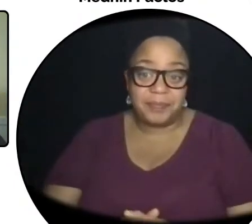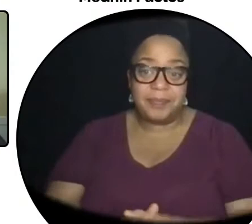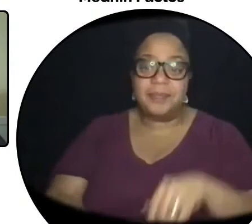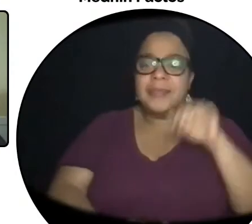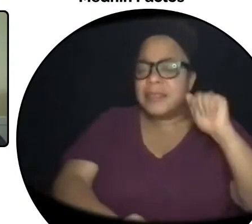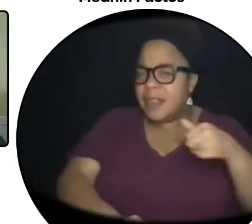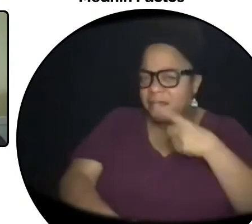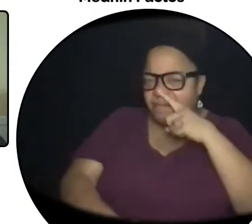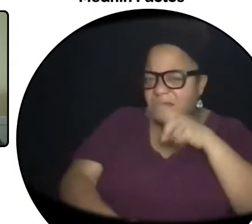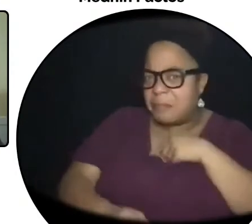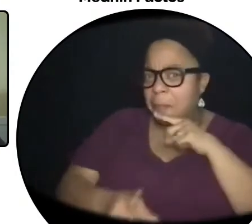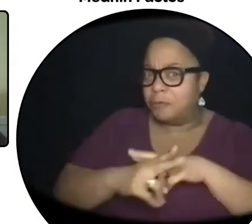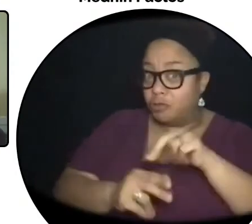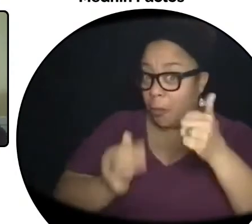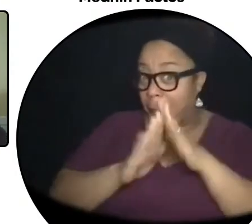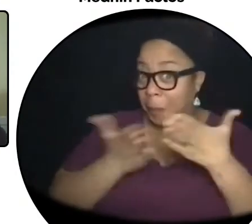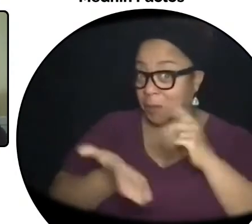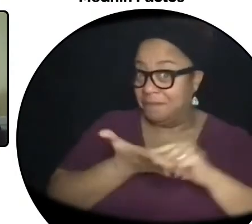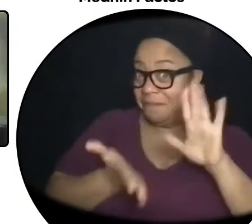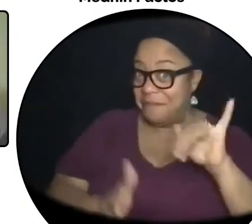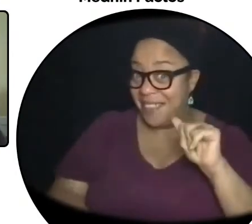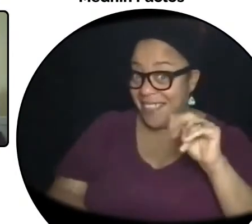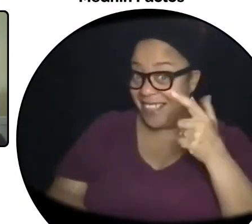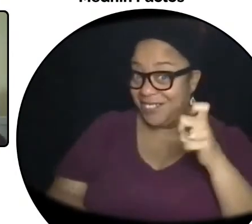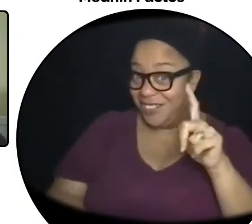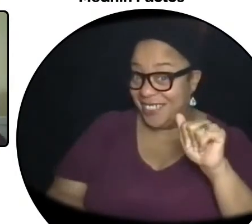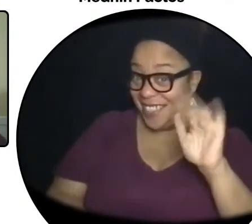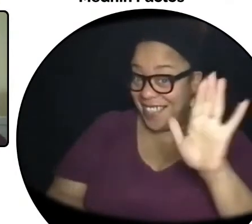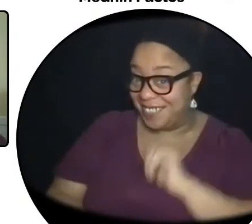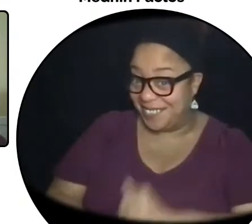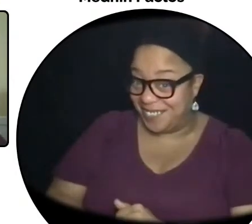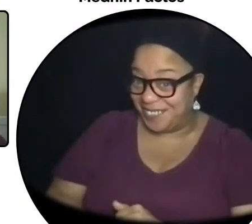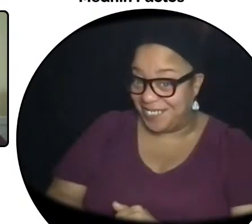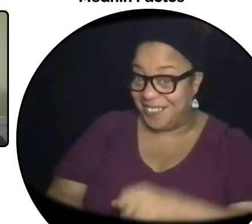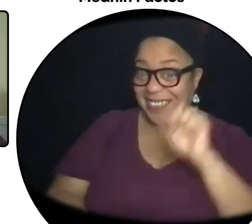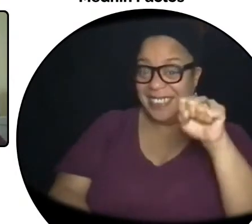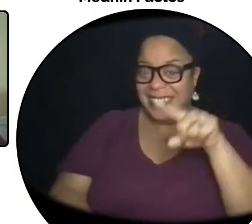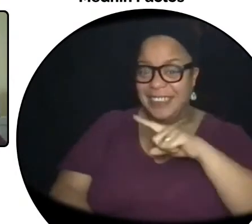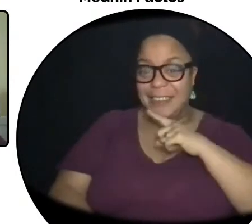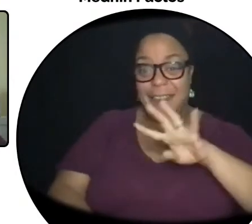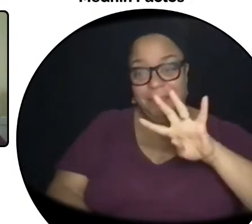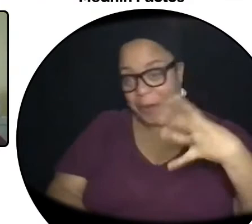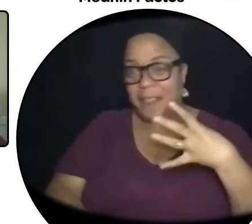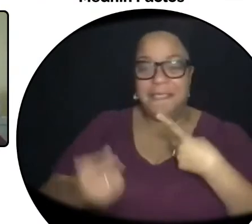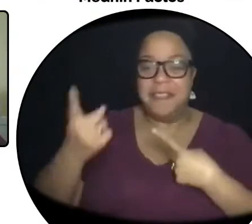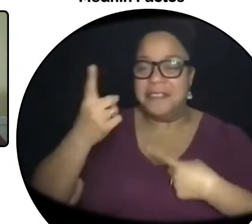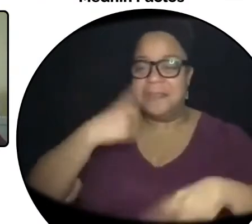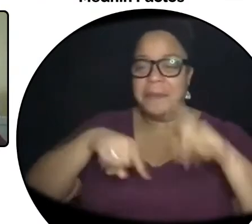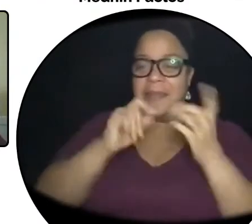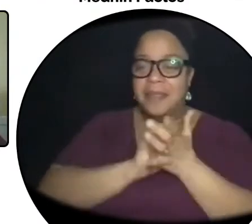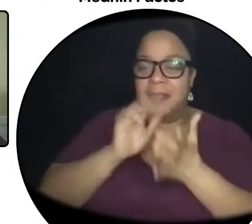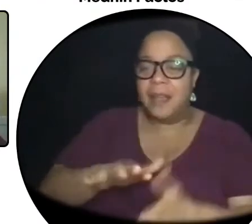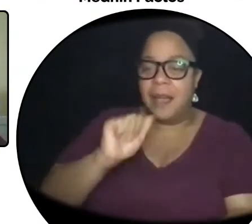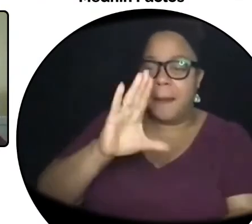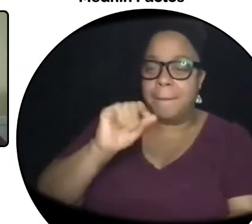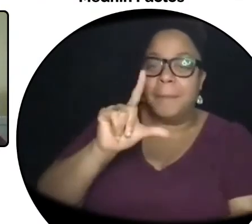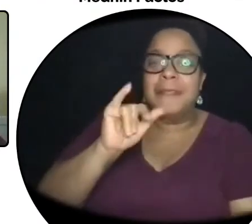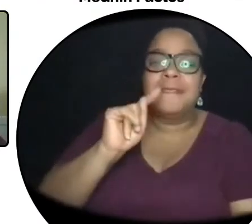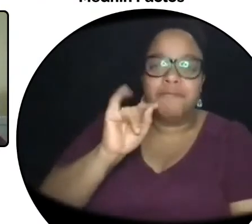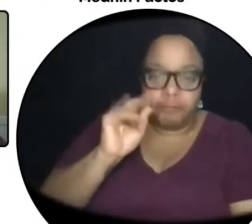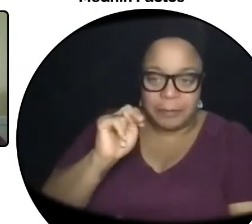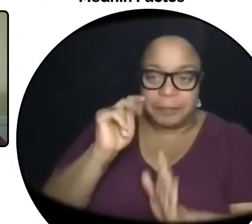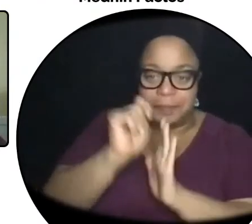Feminism, Now, from Angela Davis, Gina Dent, Erica Miners, and Beth Ritchie. Yes,